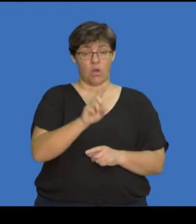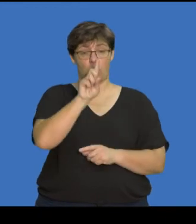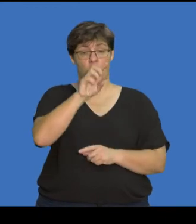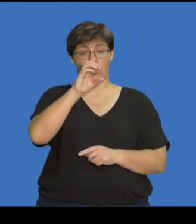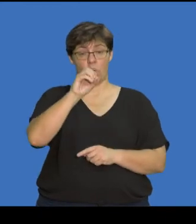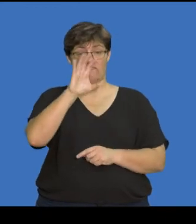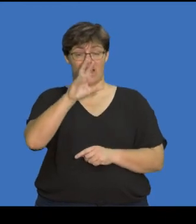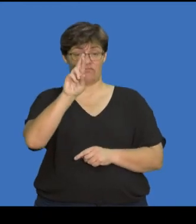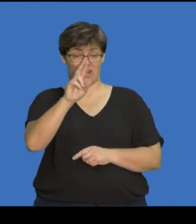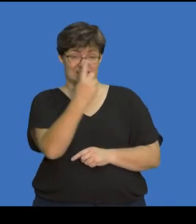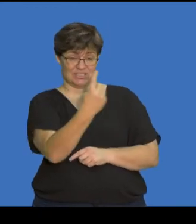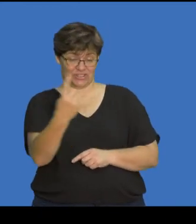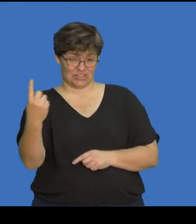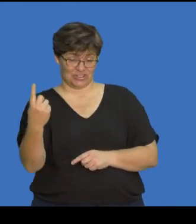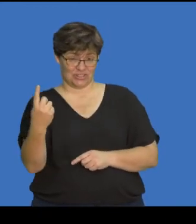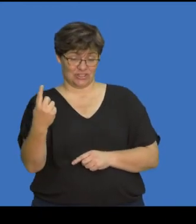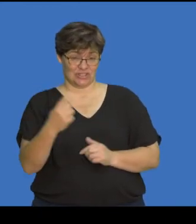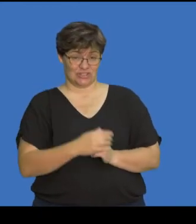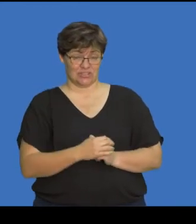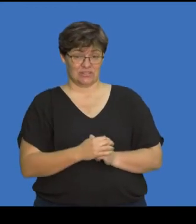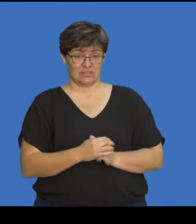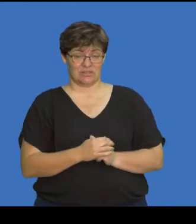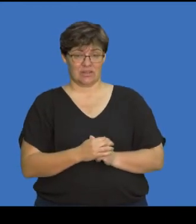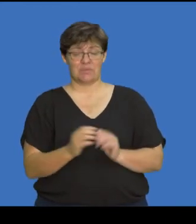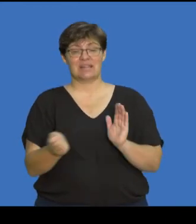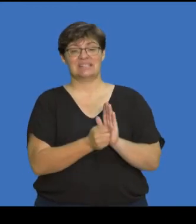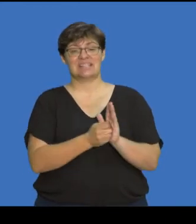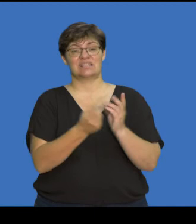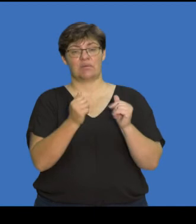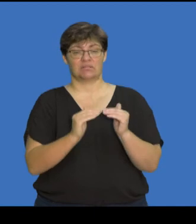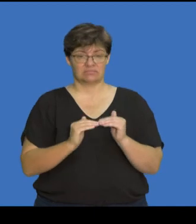each, which will raise a sales amount of